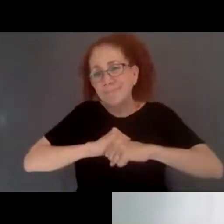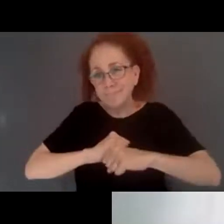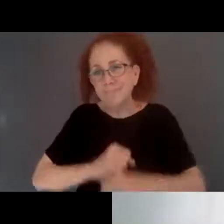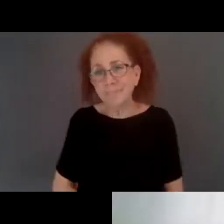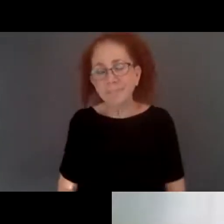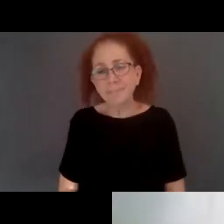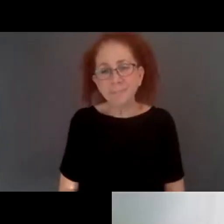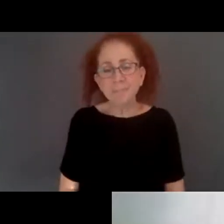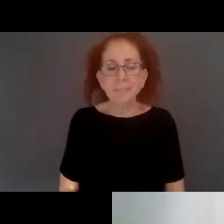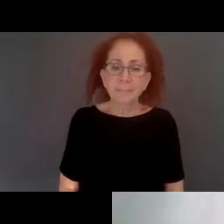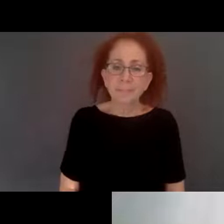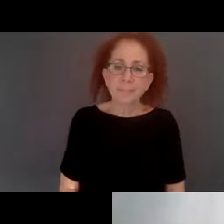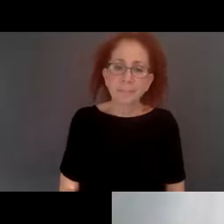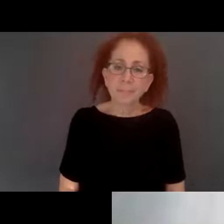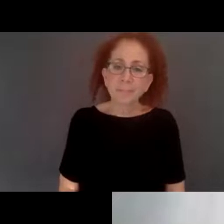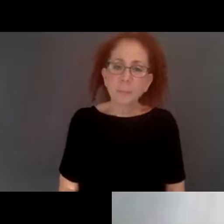protection.